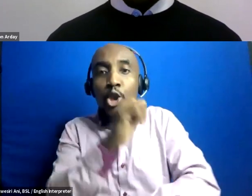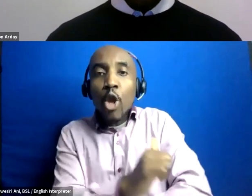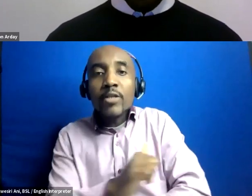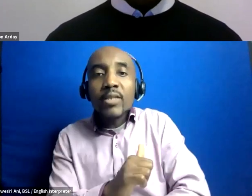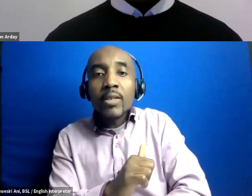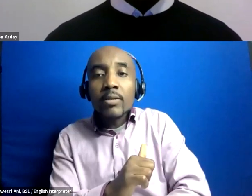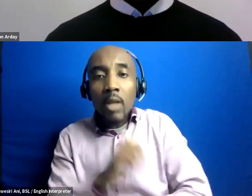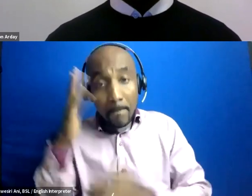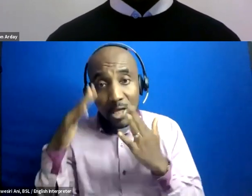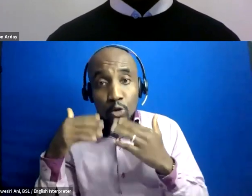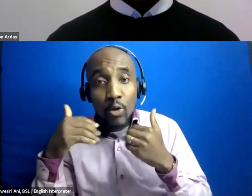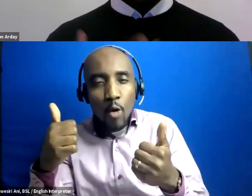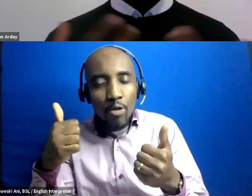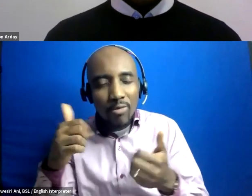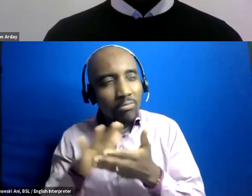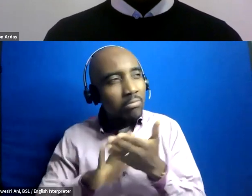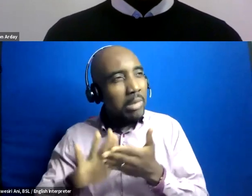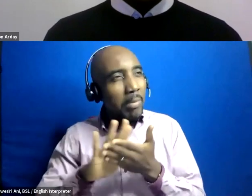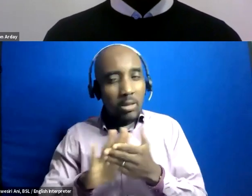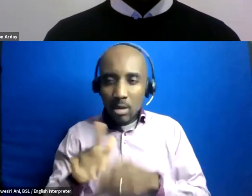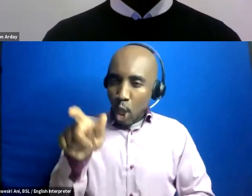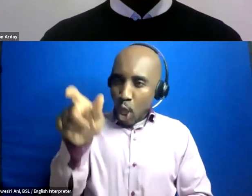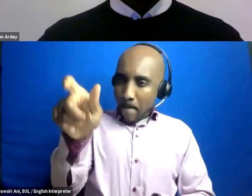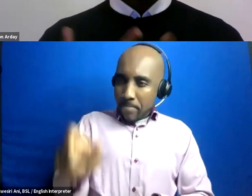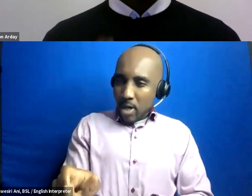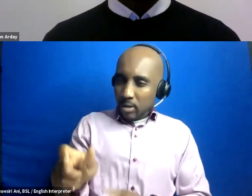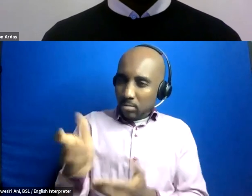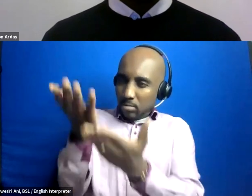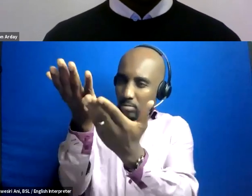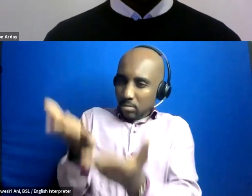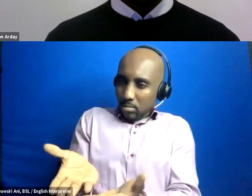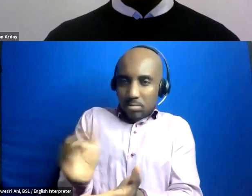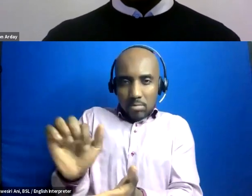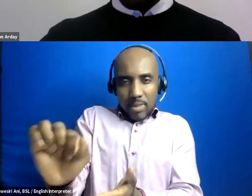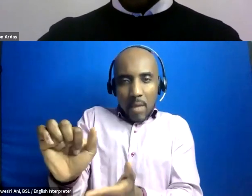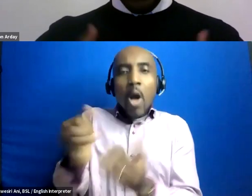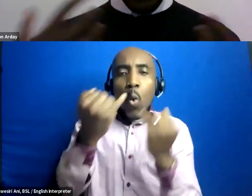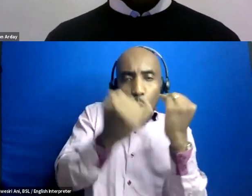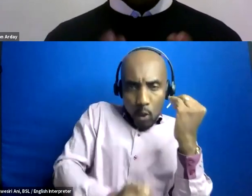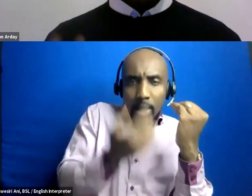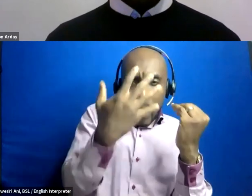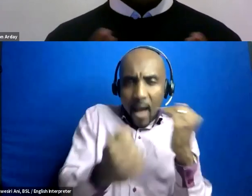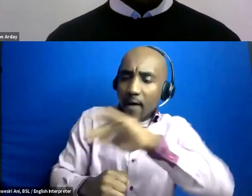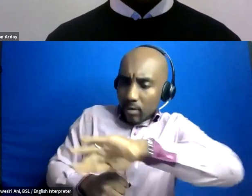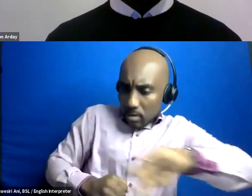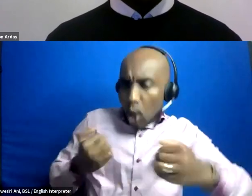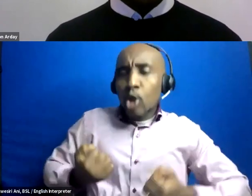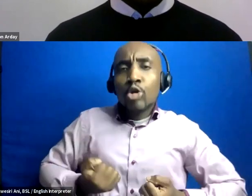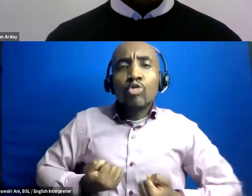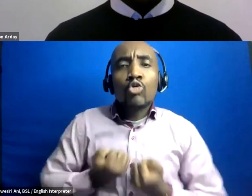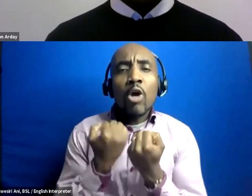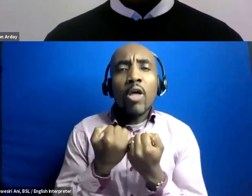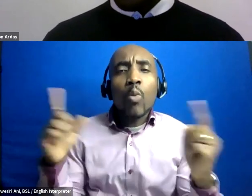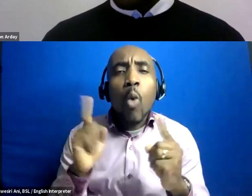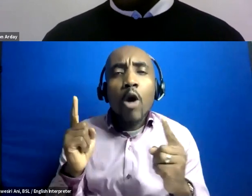it's about kind of recognizing who's the person in front of us, what strengths do they bring, and how can we support